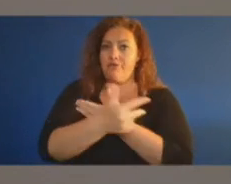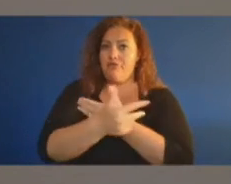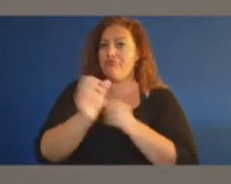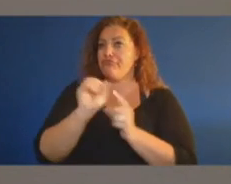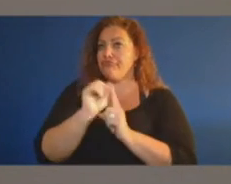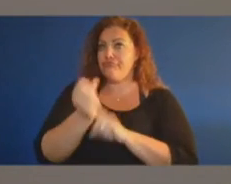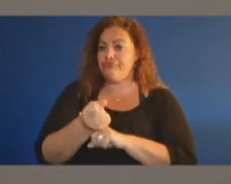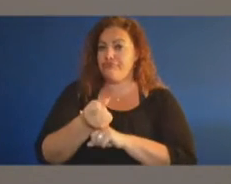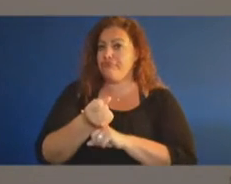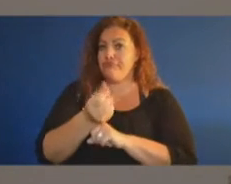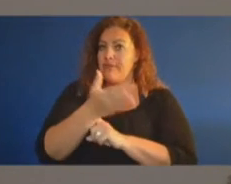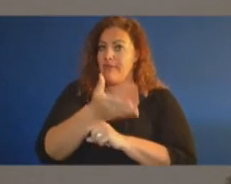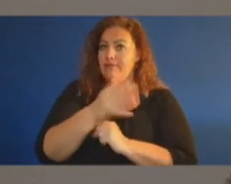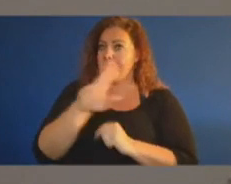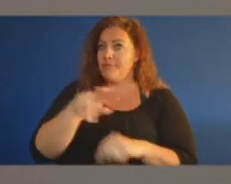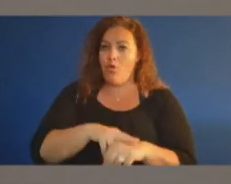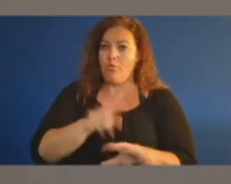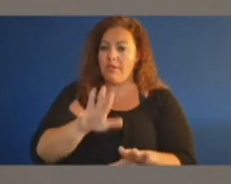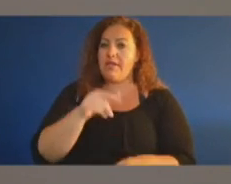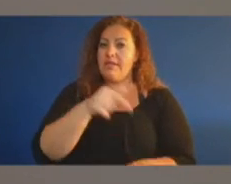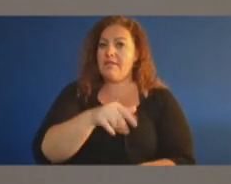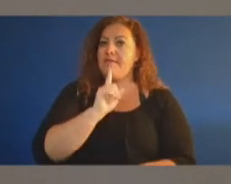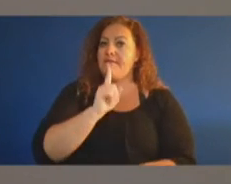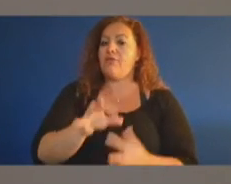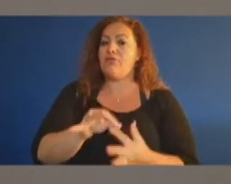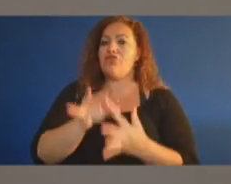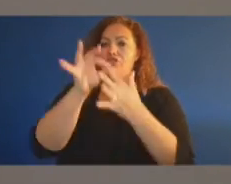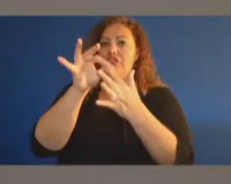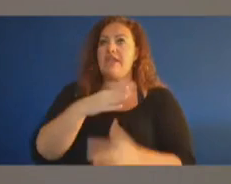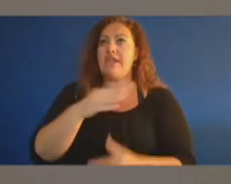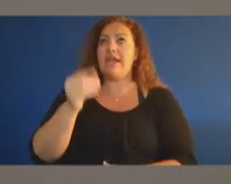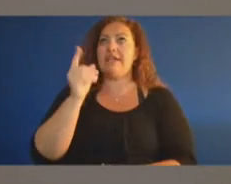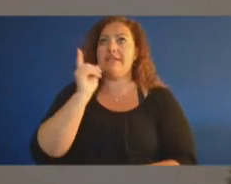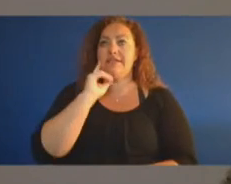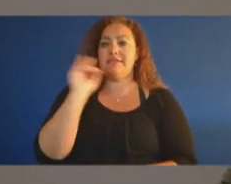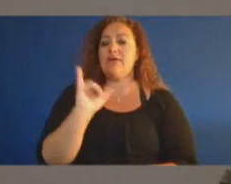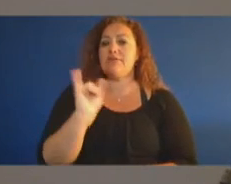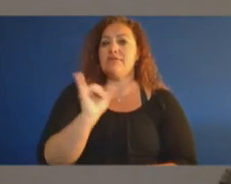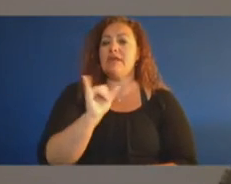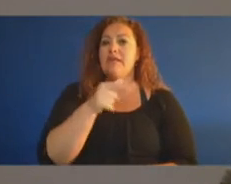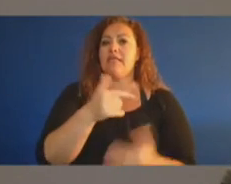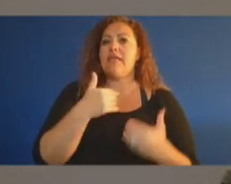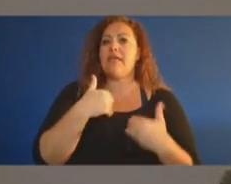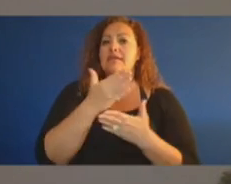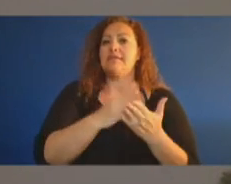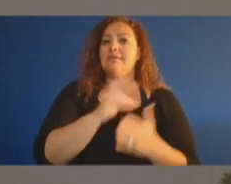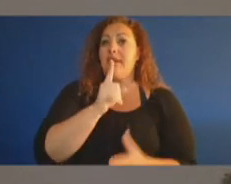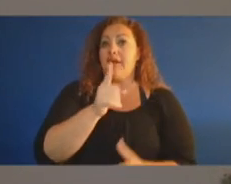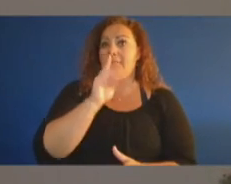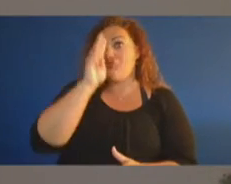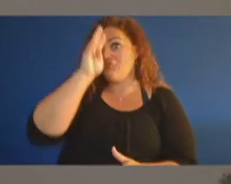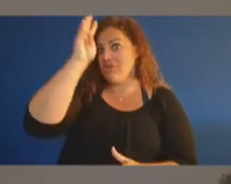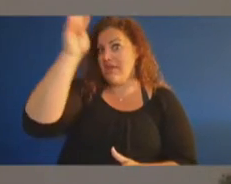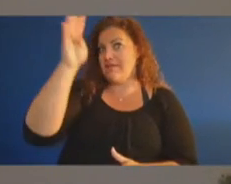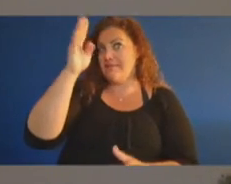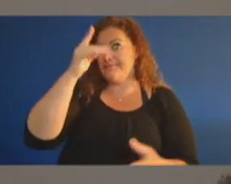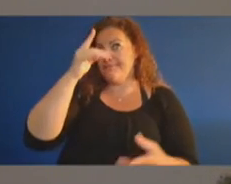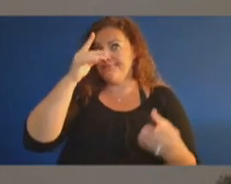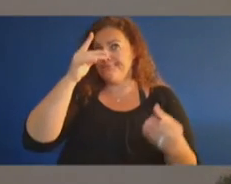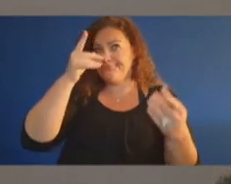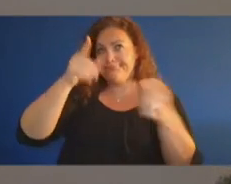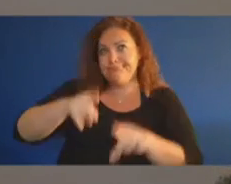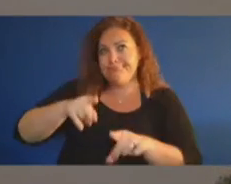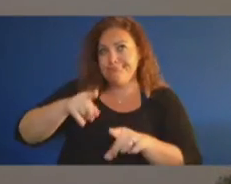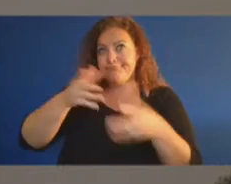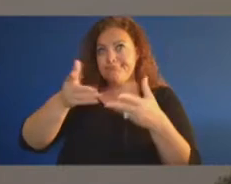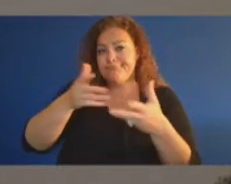in right now normally this is very unique and it sounds to me like there was some very creative uh deal making behind the